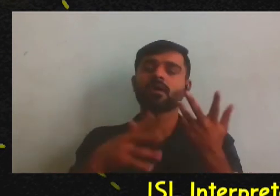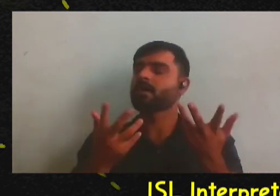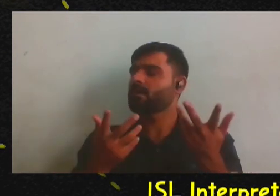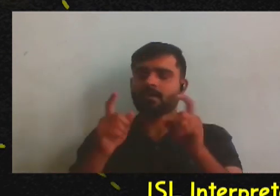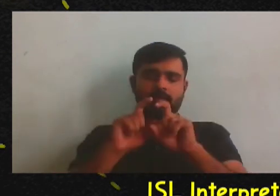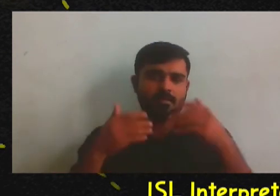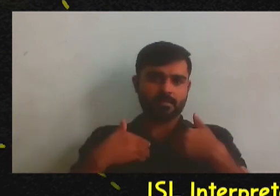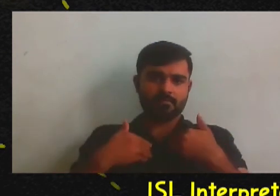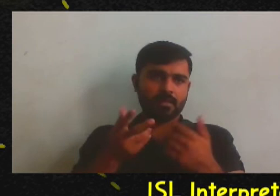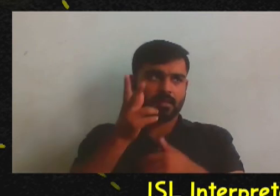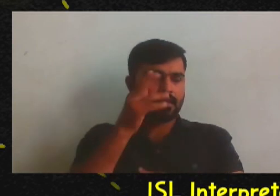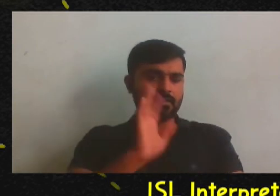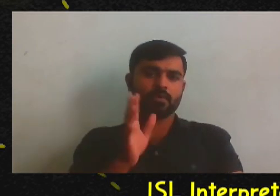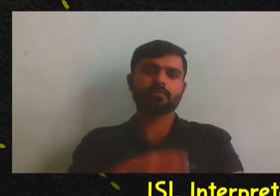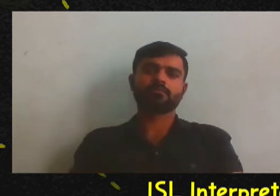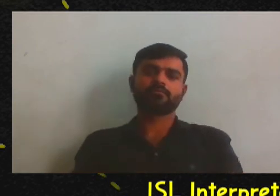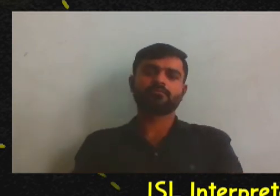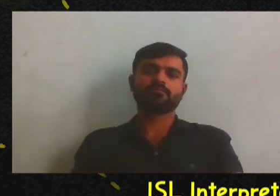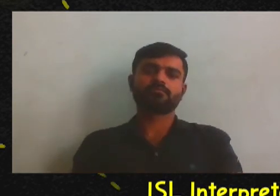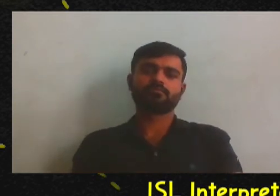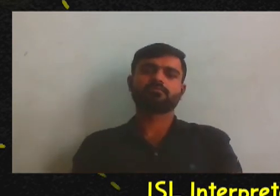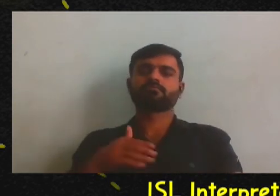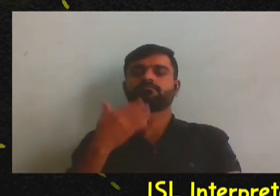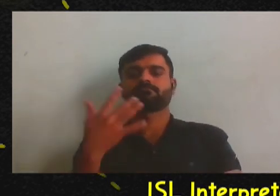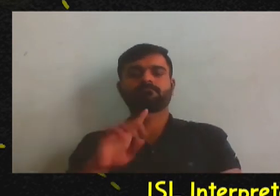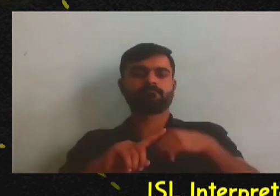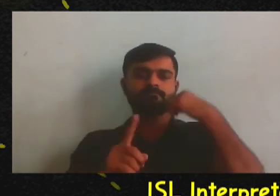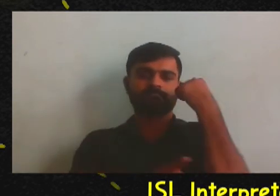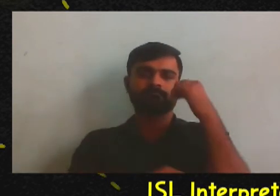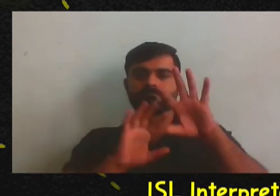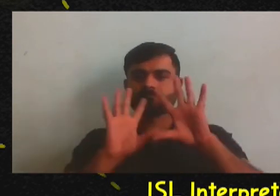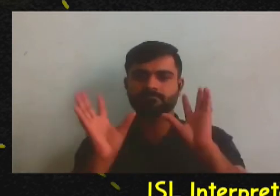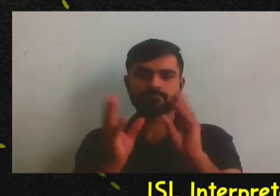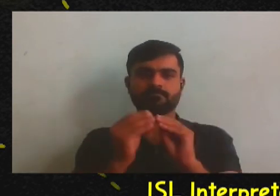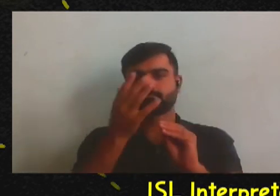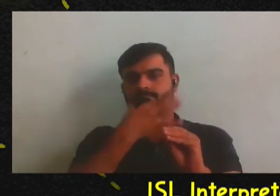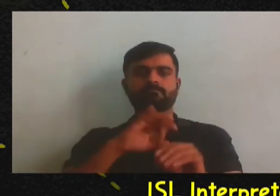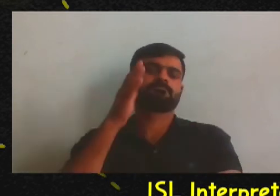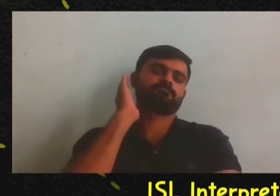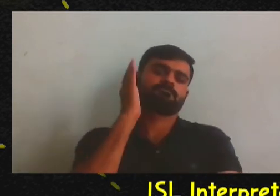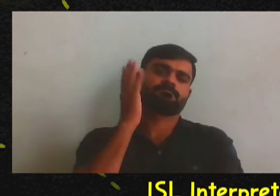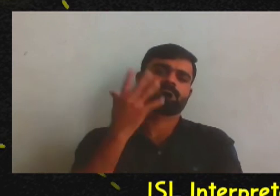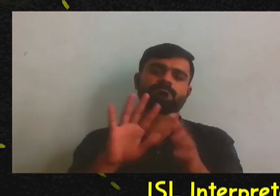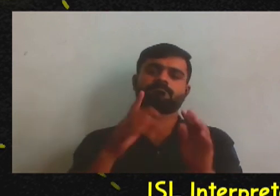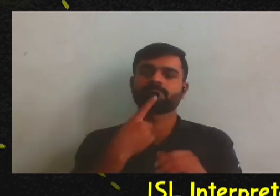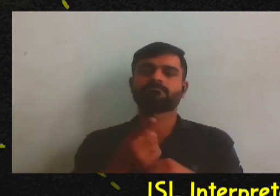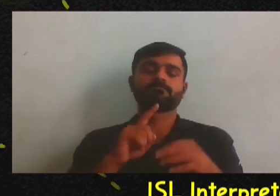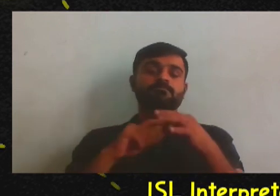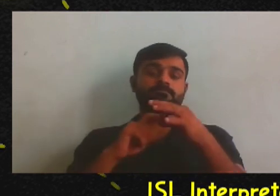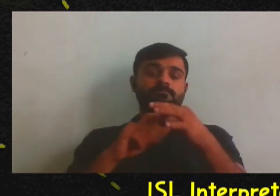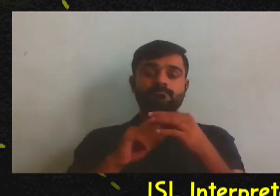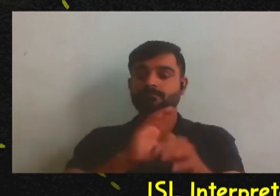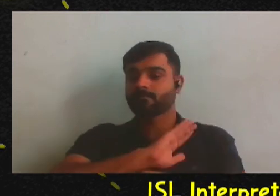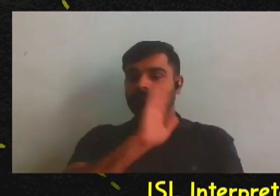couldn't theorize. So I'm left at the end of all these wonderful conversations to say that the question is never